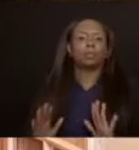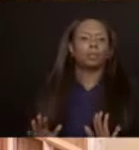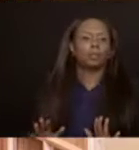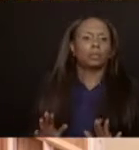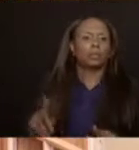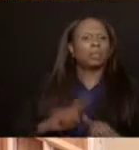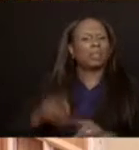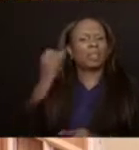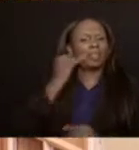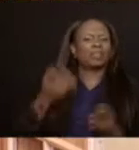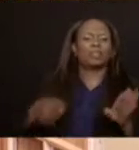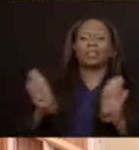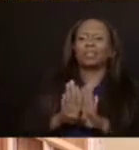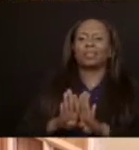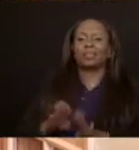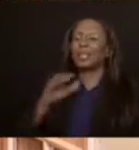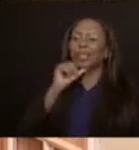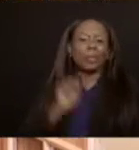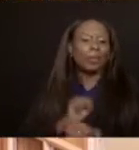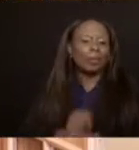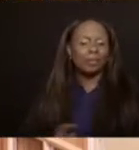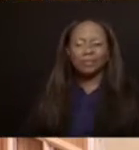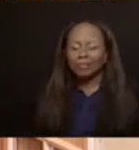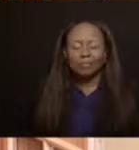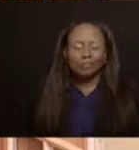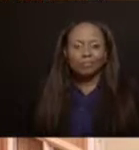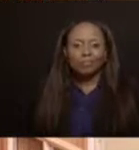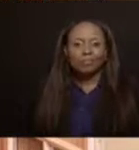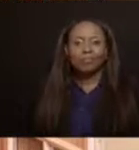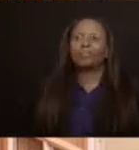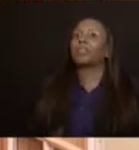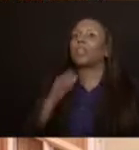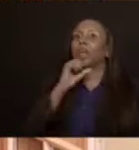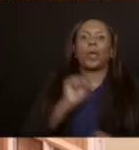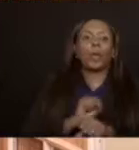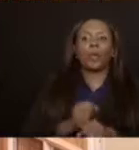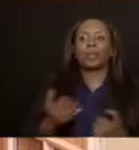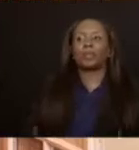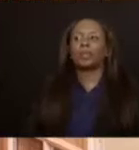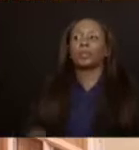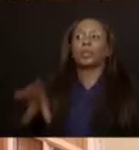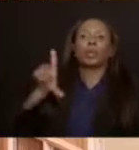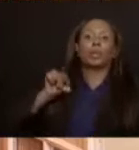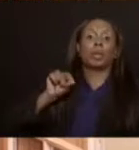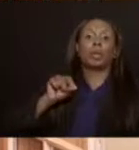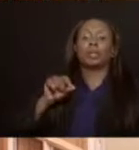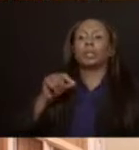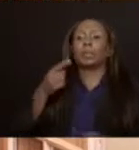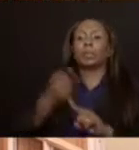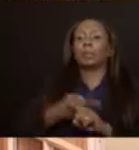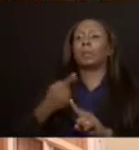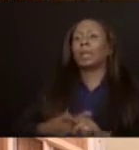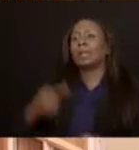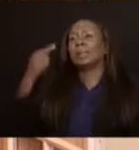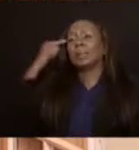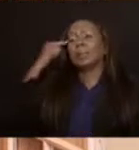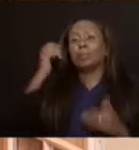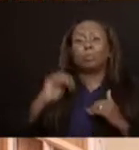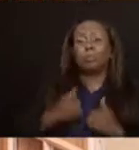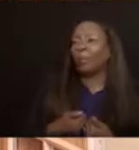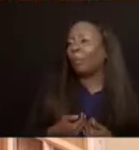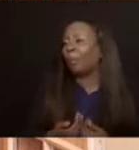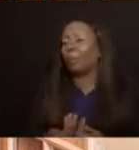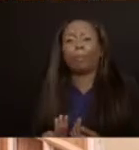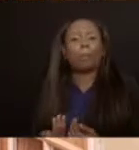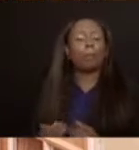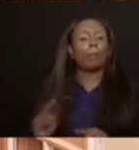I know that lockdown don't work, and lockdown is not going to work in this, especially after 20 months of mental fatigue. But I know that